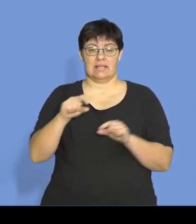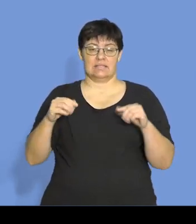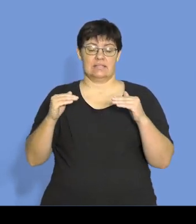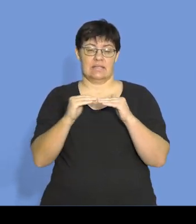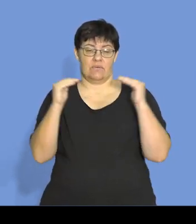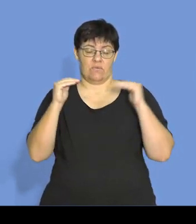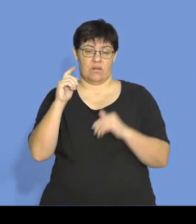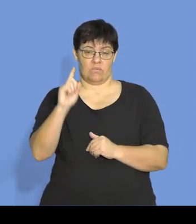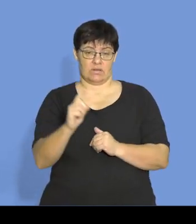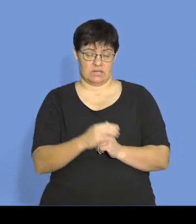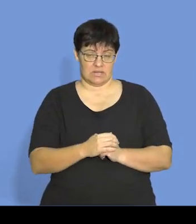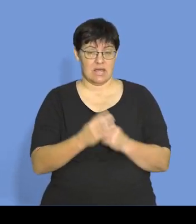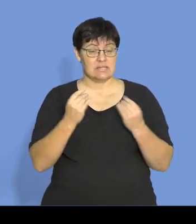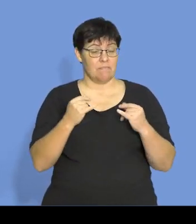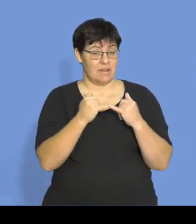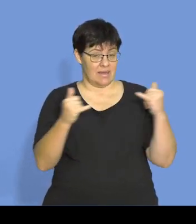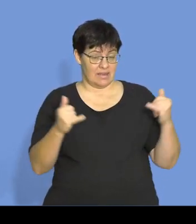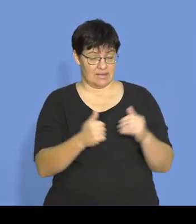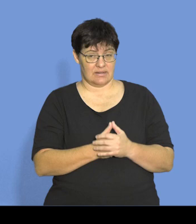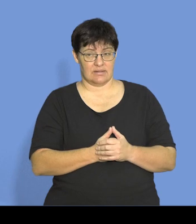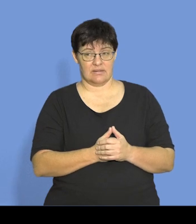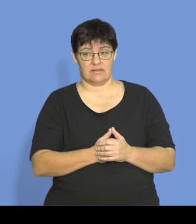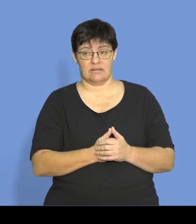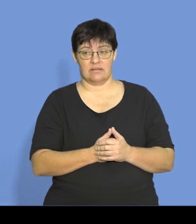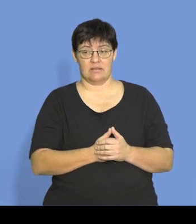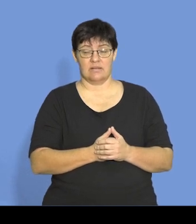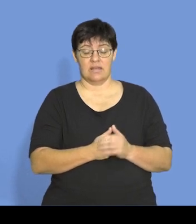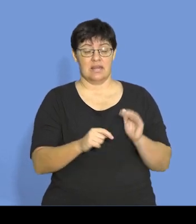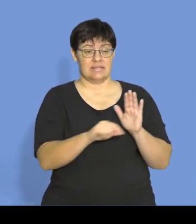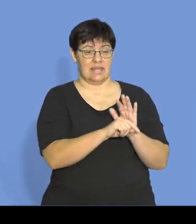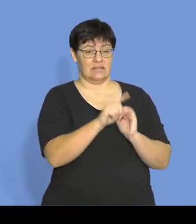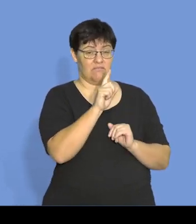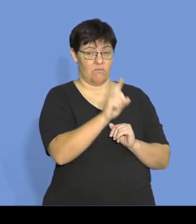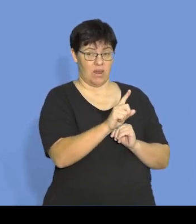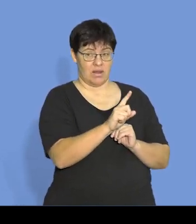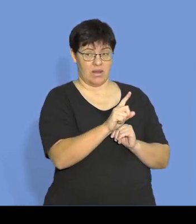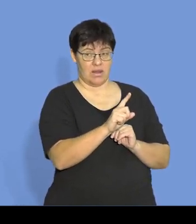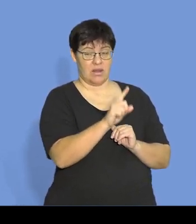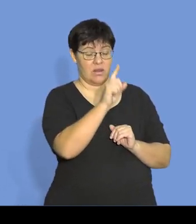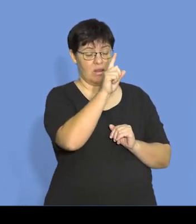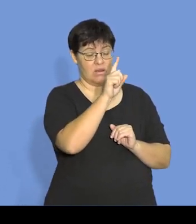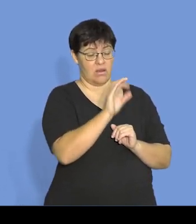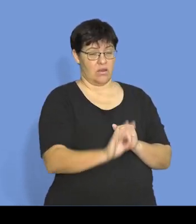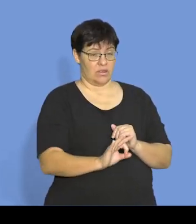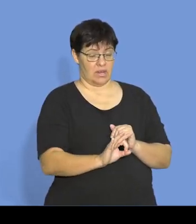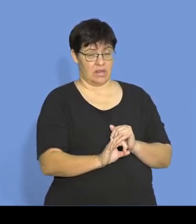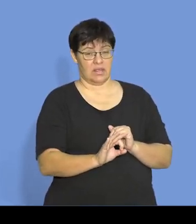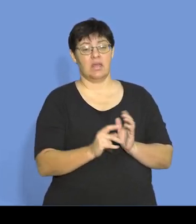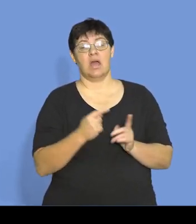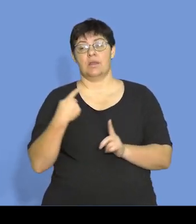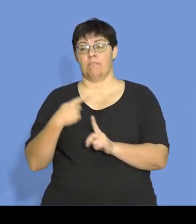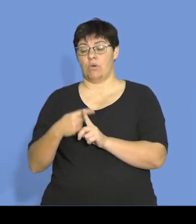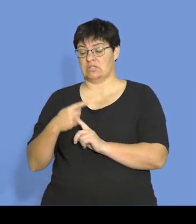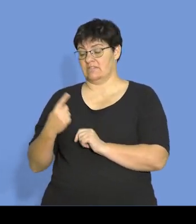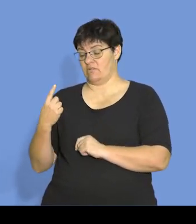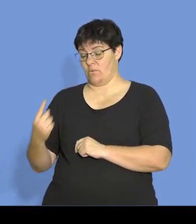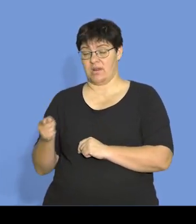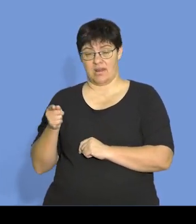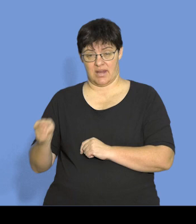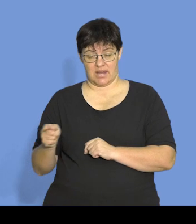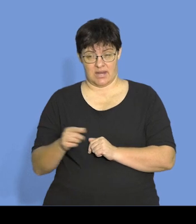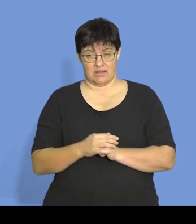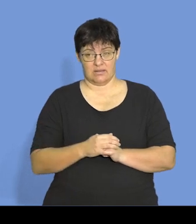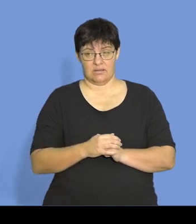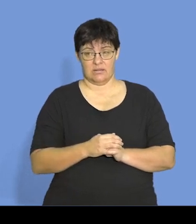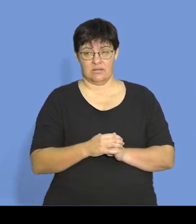1. On a number line, the negative 1 over 3 will be here, and the positive 1 will be